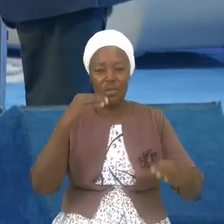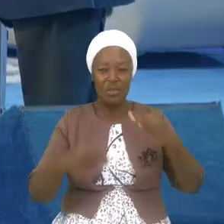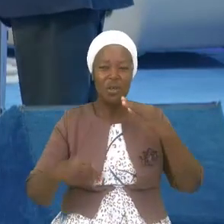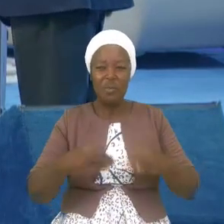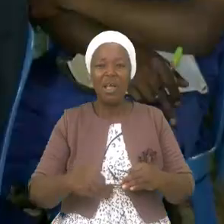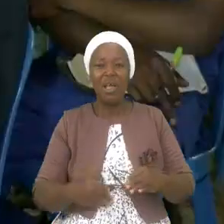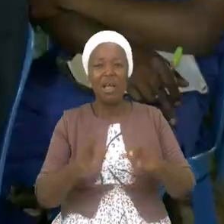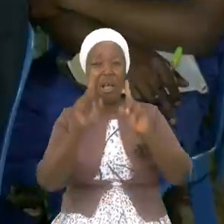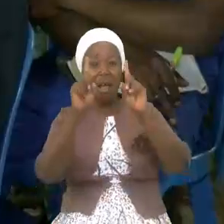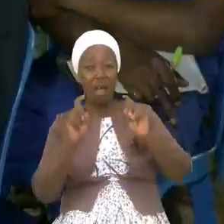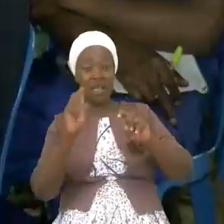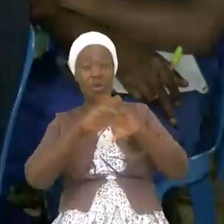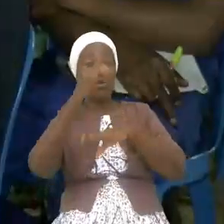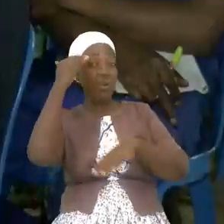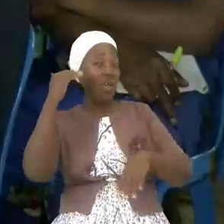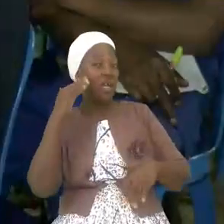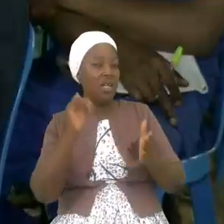in Jesus' name.